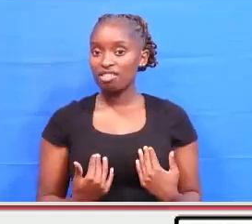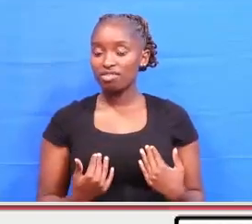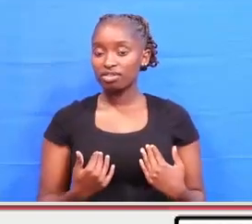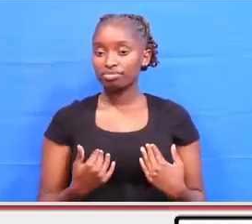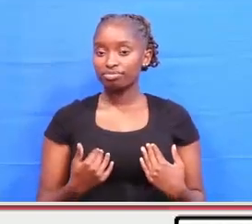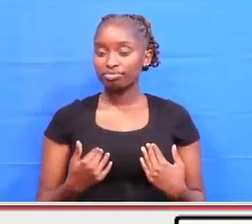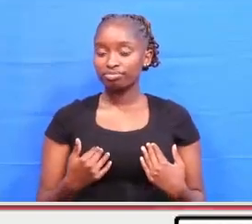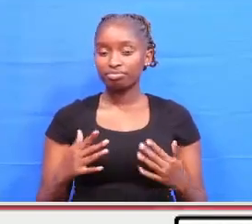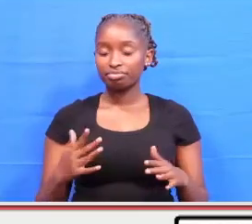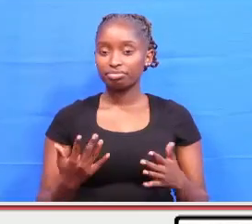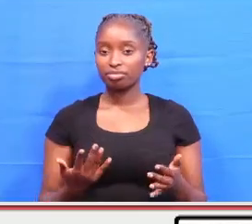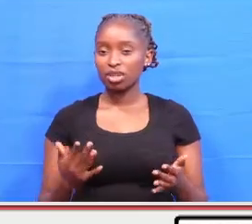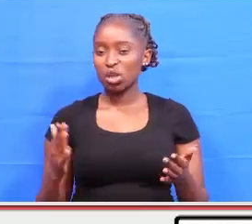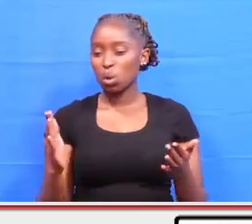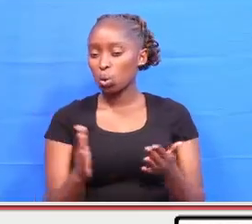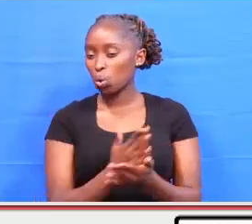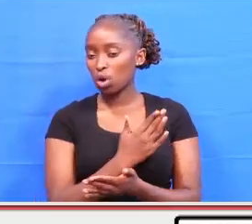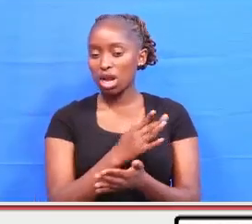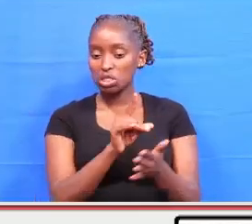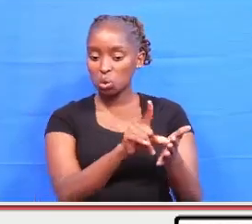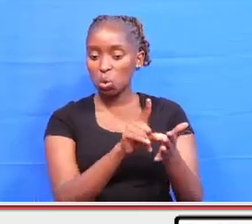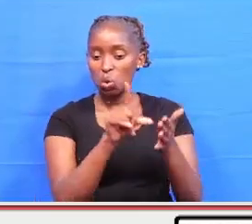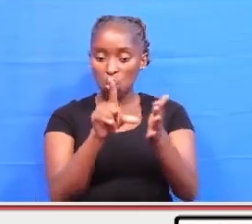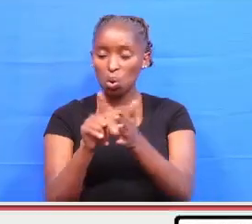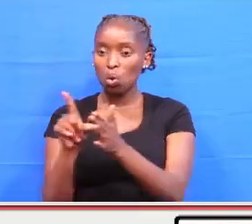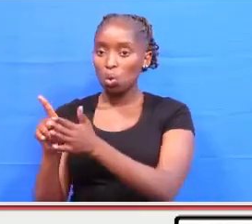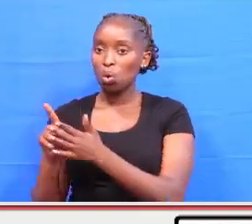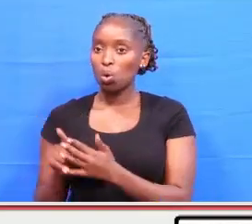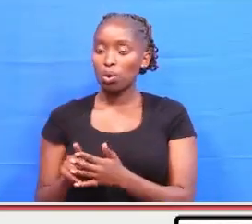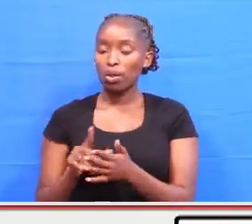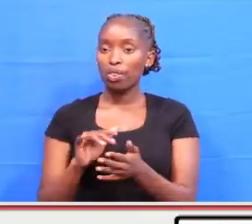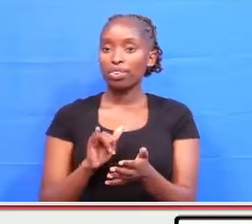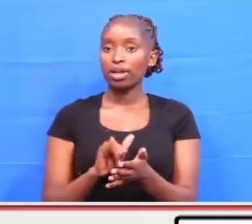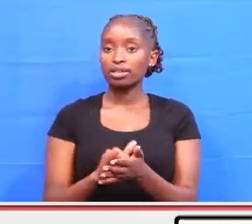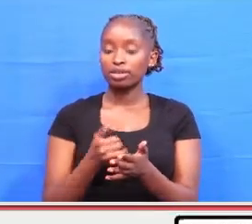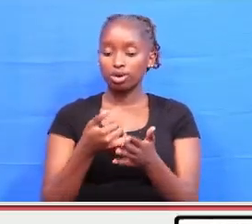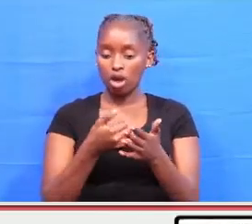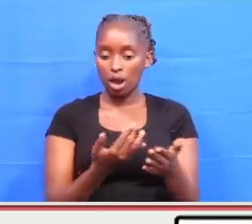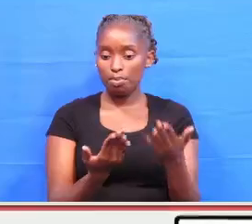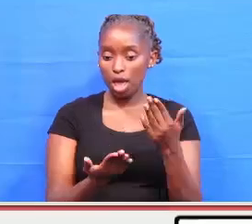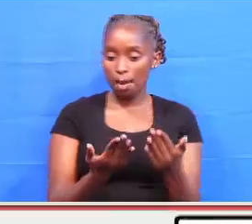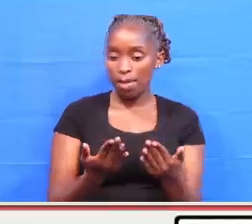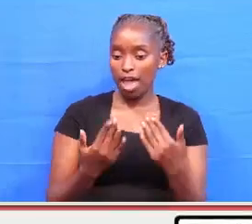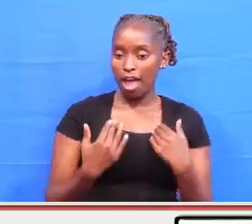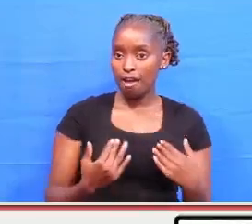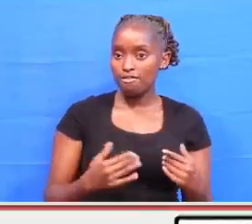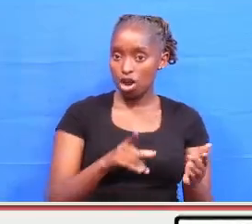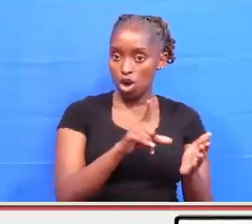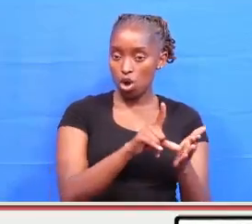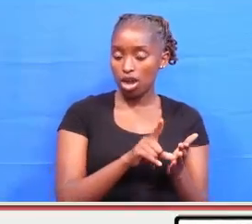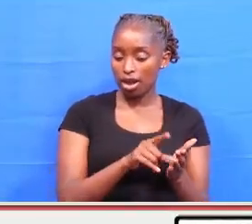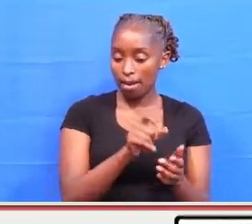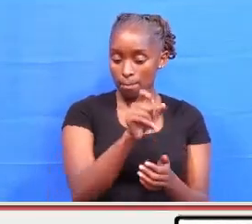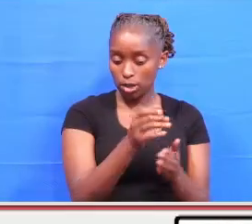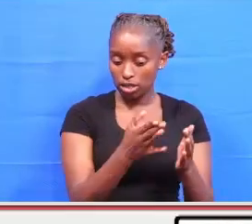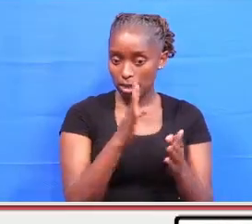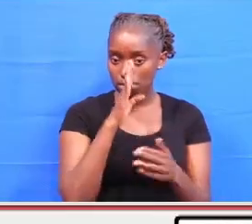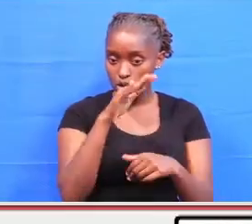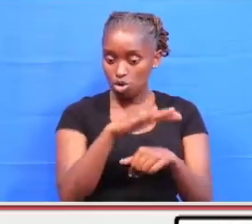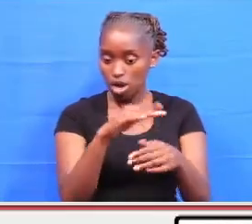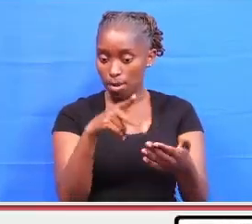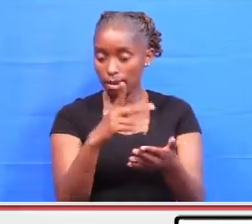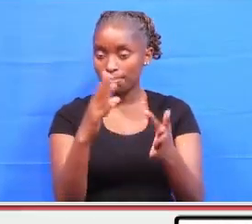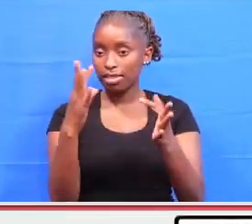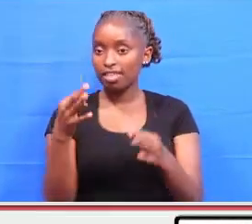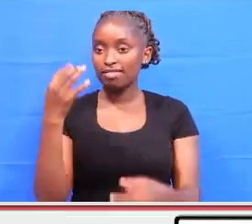can be guided by a credit bureau to see that, this could have been a good payer if it wasn't